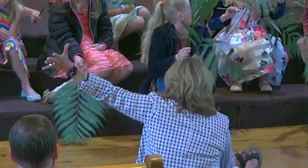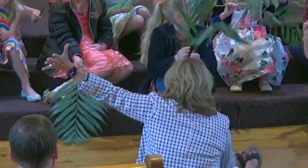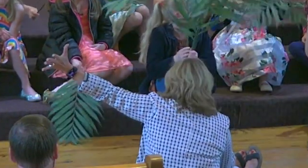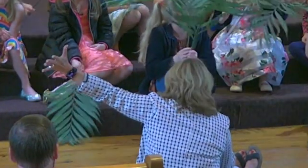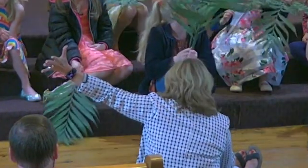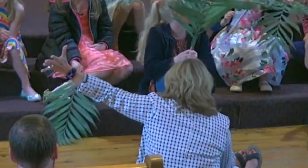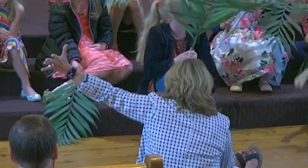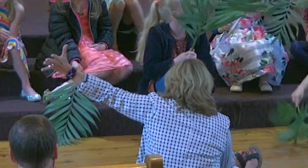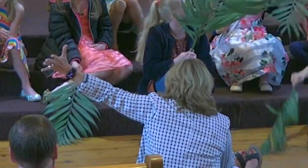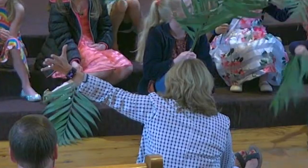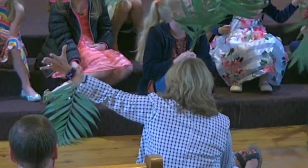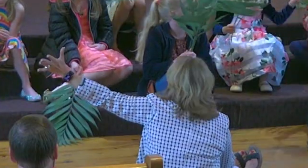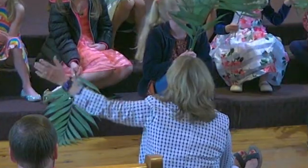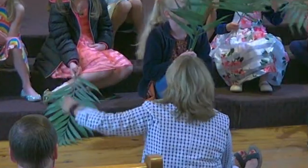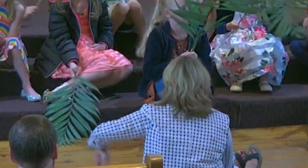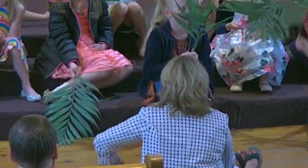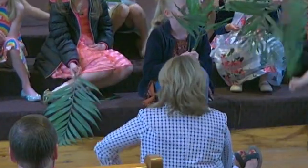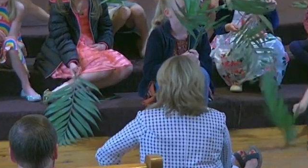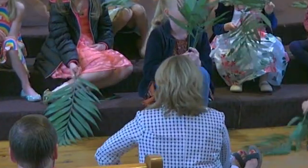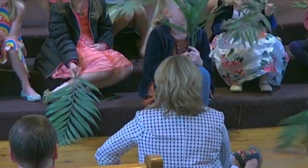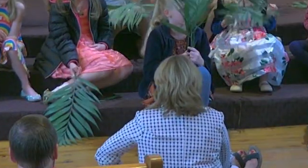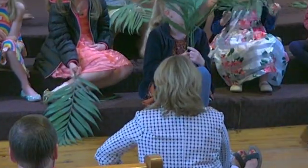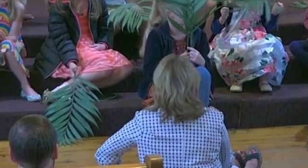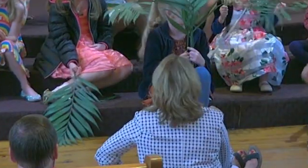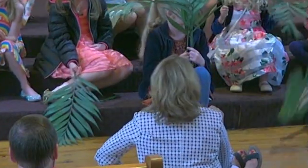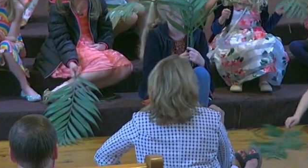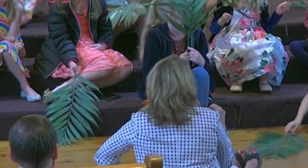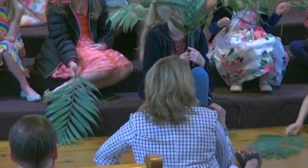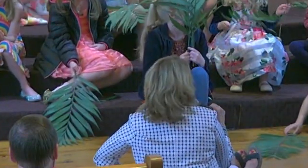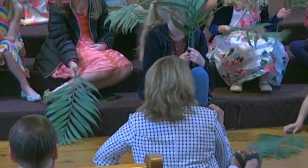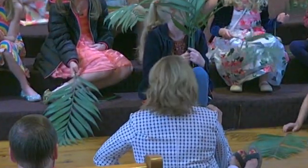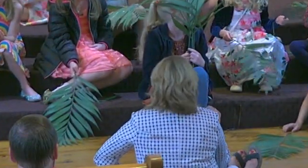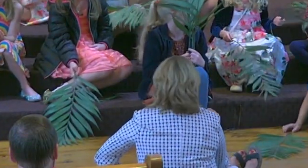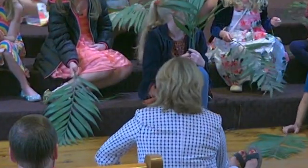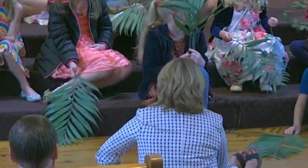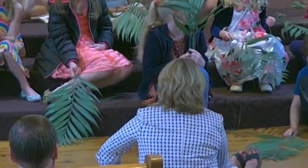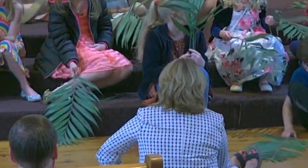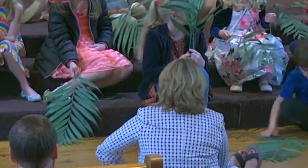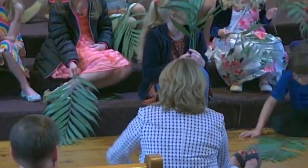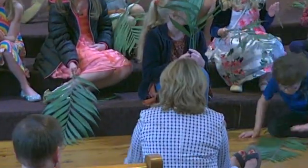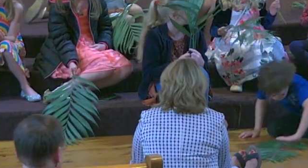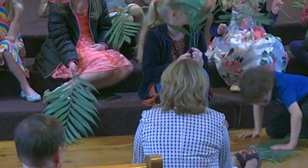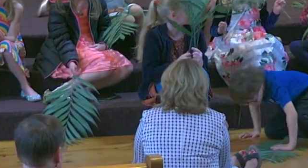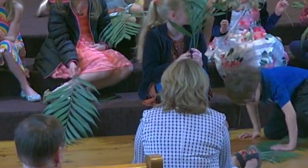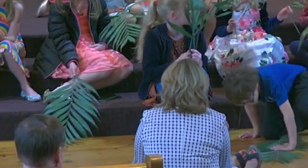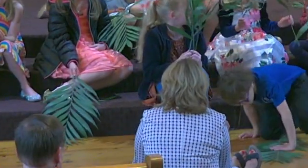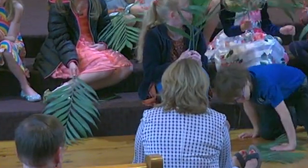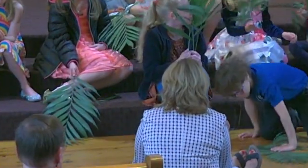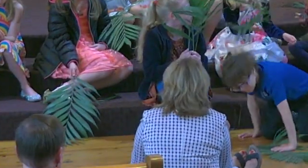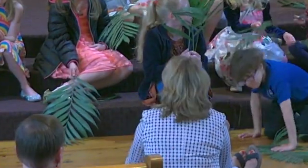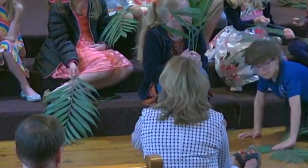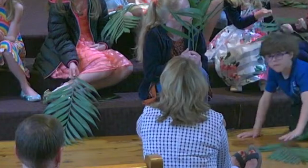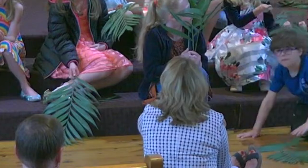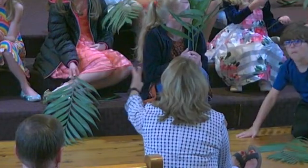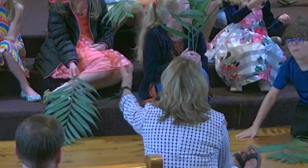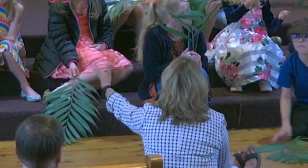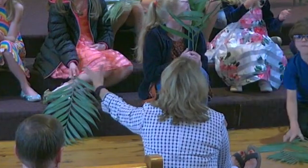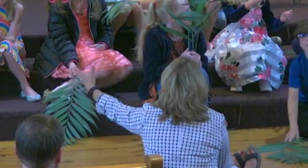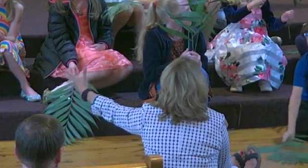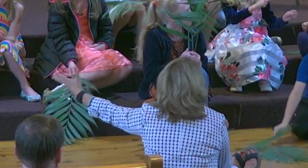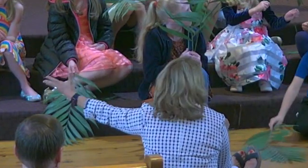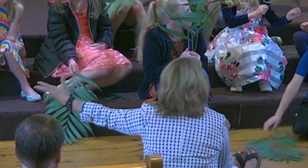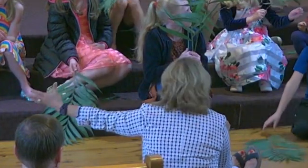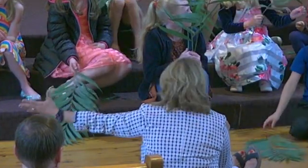out there in the open air and show the Romans what we've been praying. They cut branches down and handed